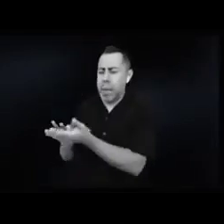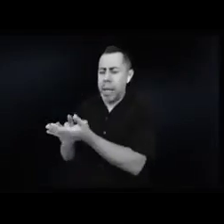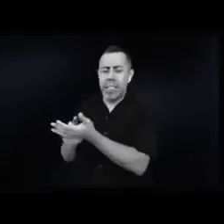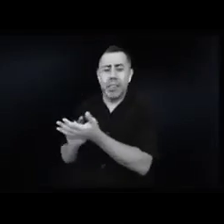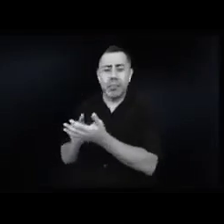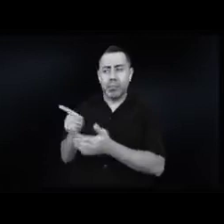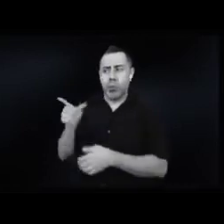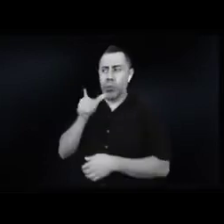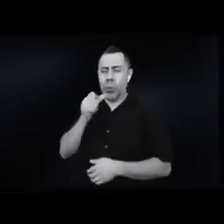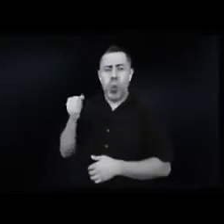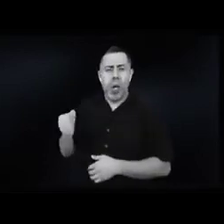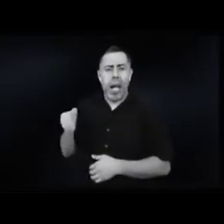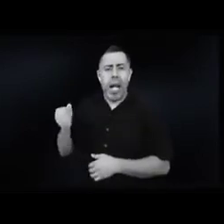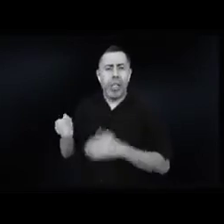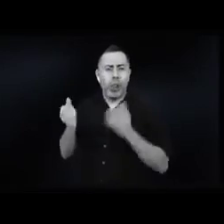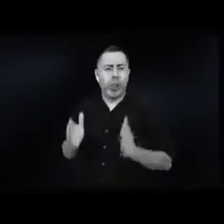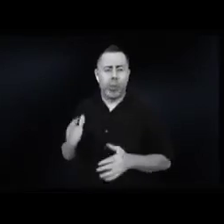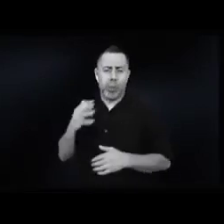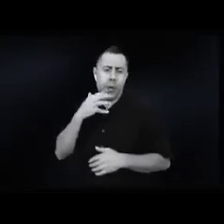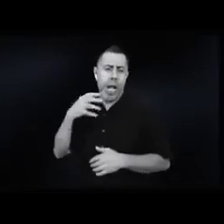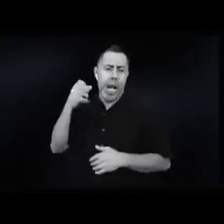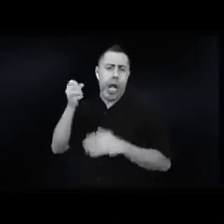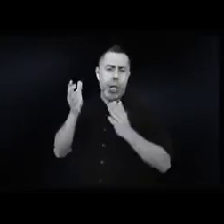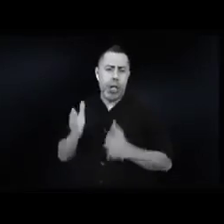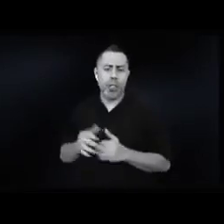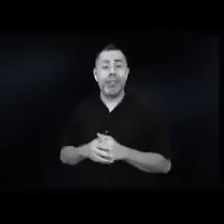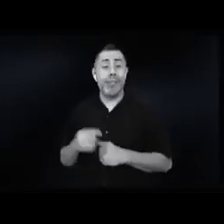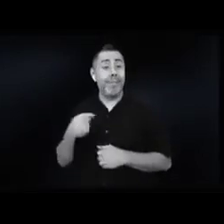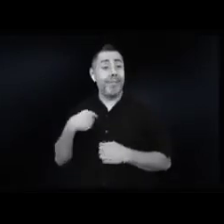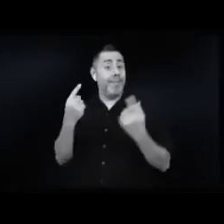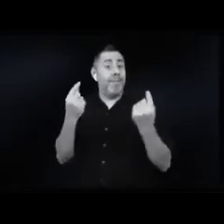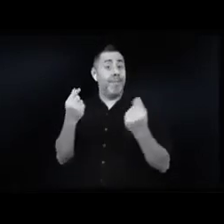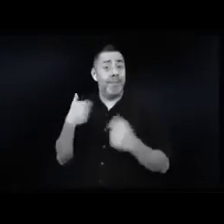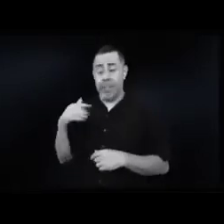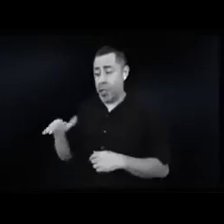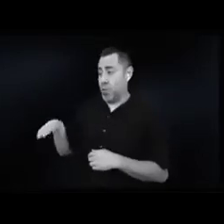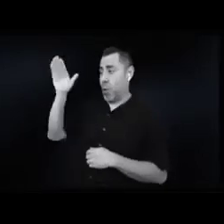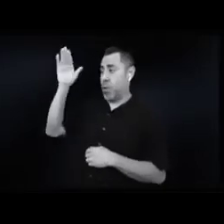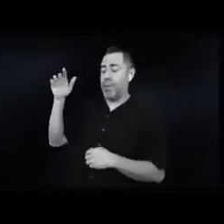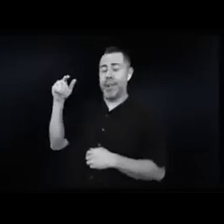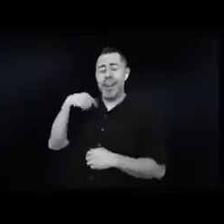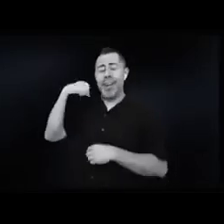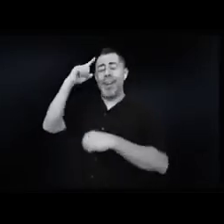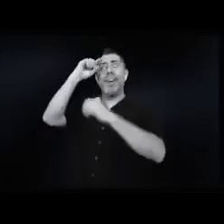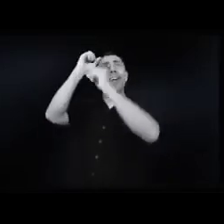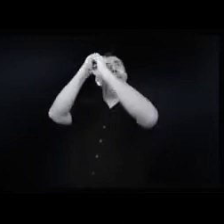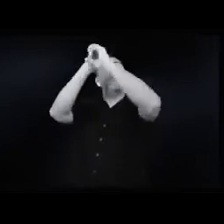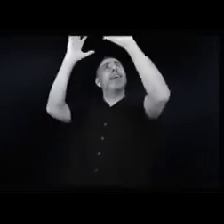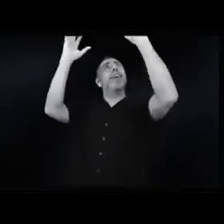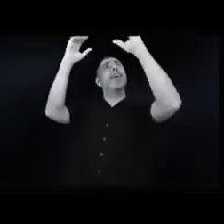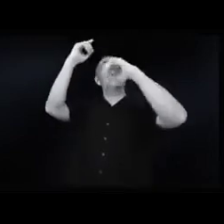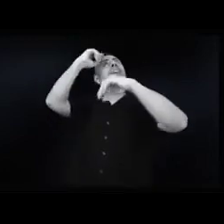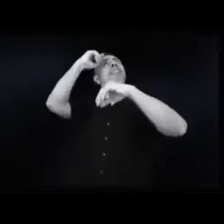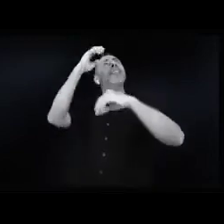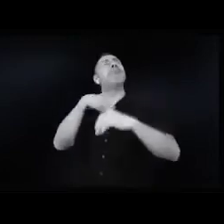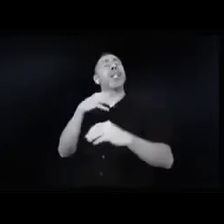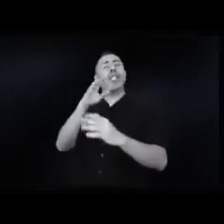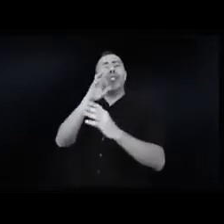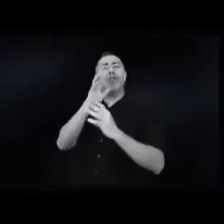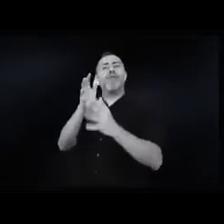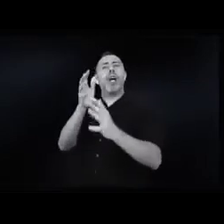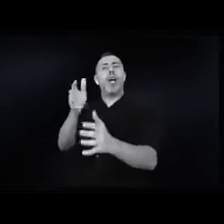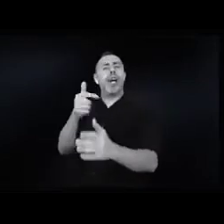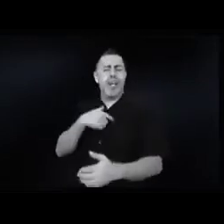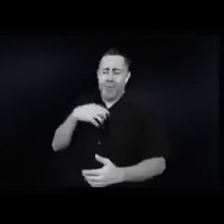So growing up, I would think of my grandmother, and I would long for her to ask questions,